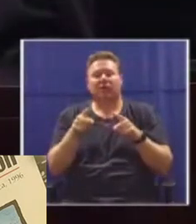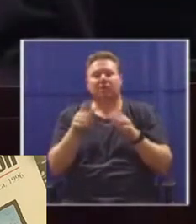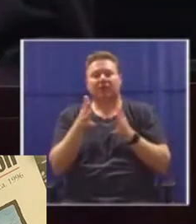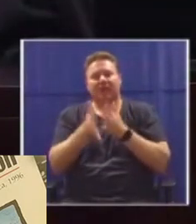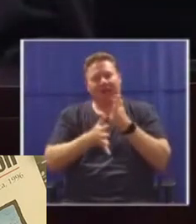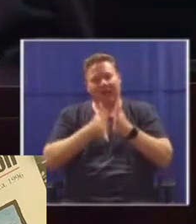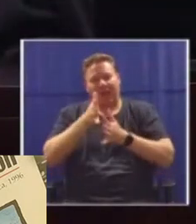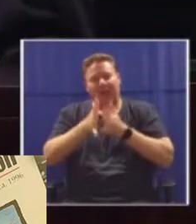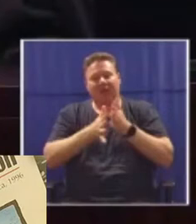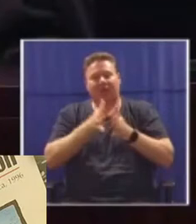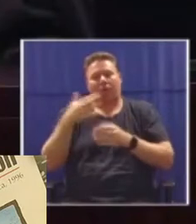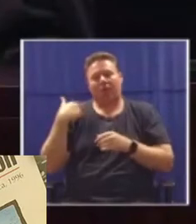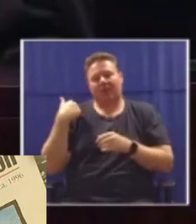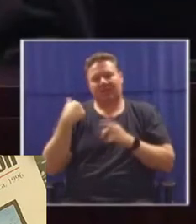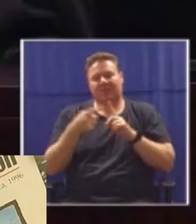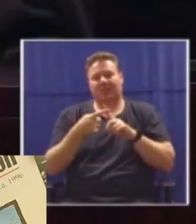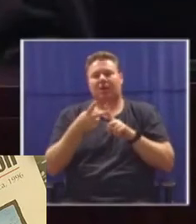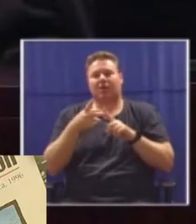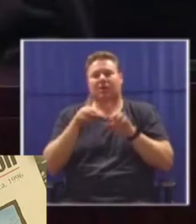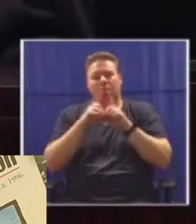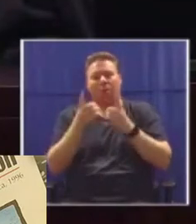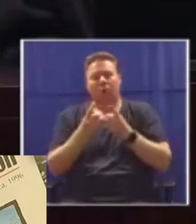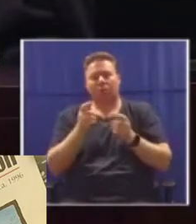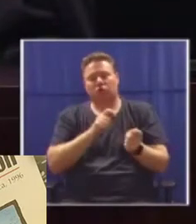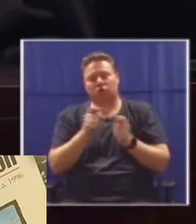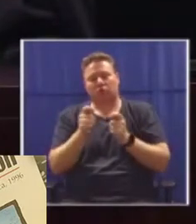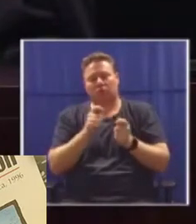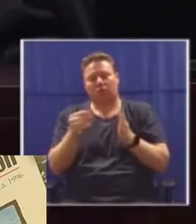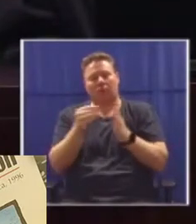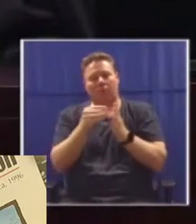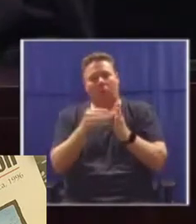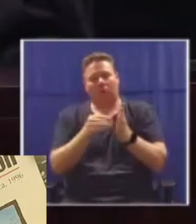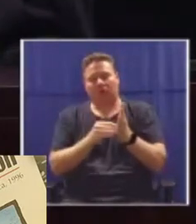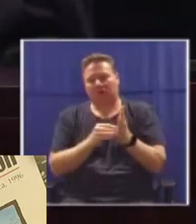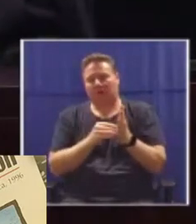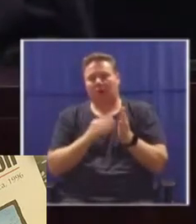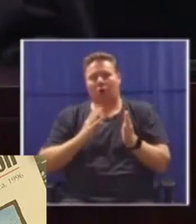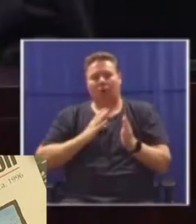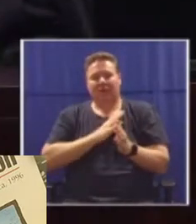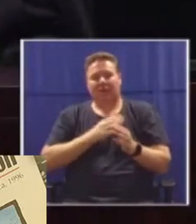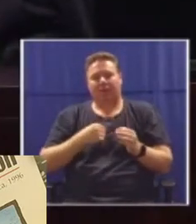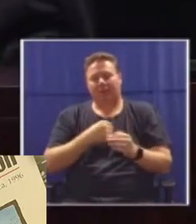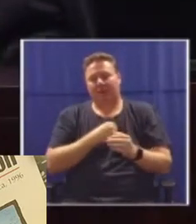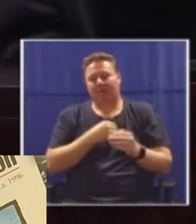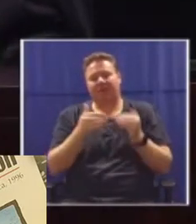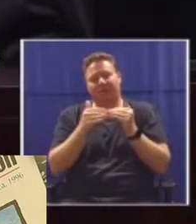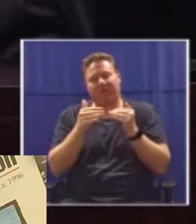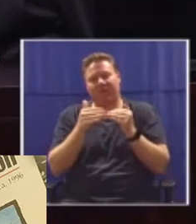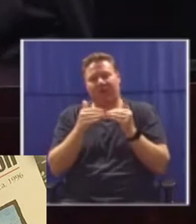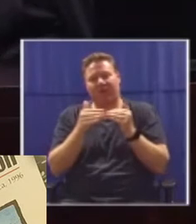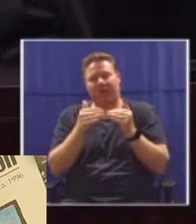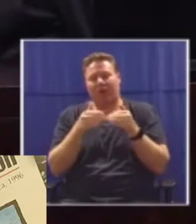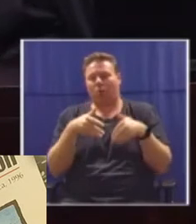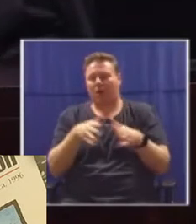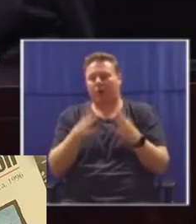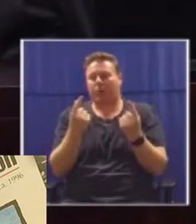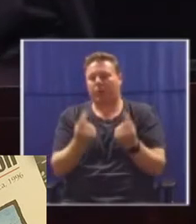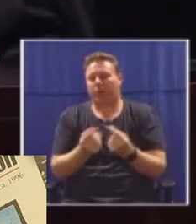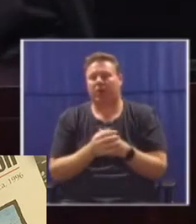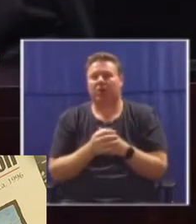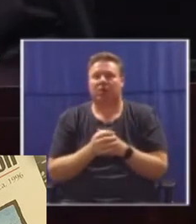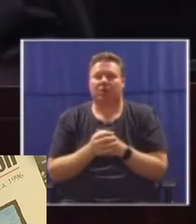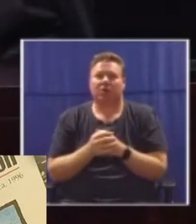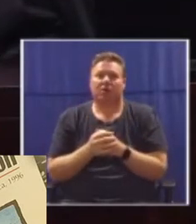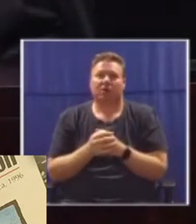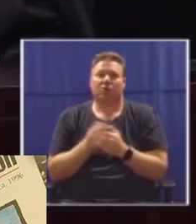the Department of Transport to ensure that the appointment of committee members is done in a fair and transparent manner. It